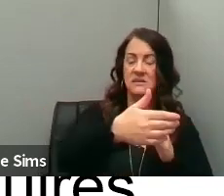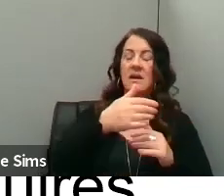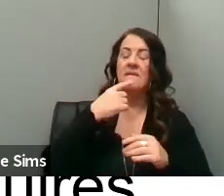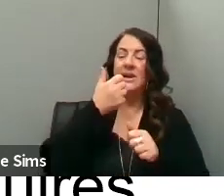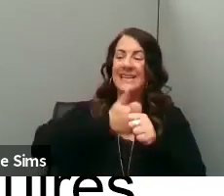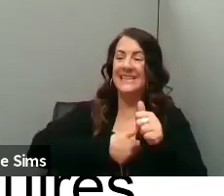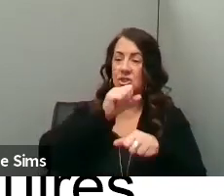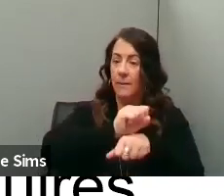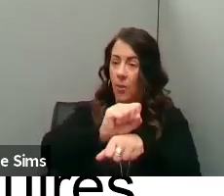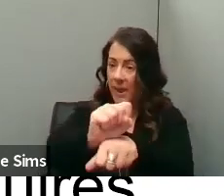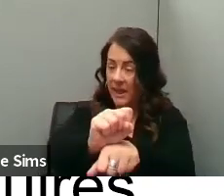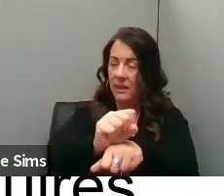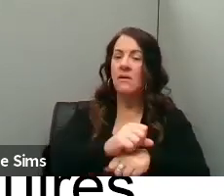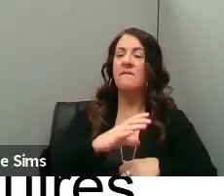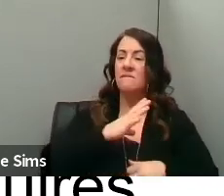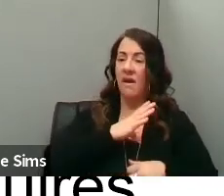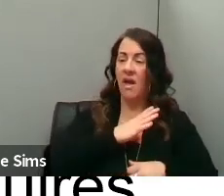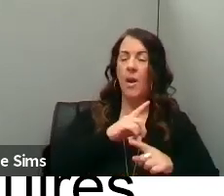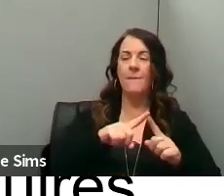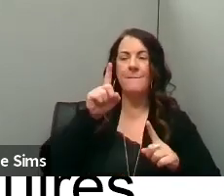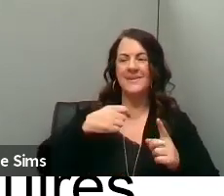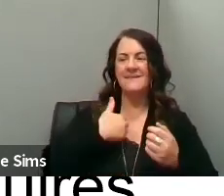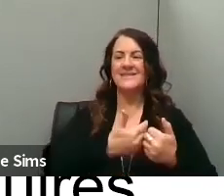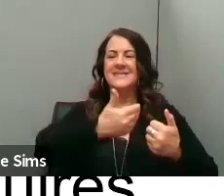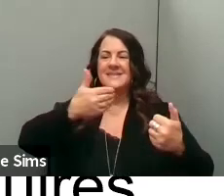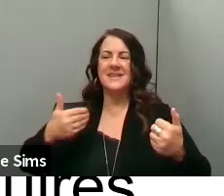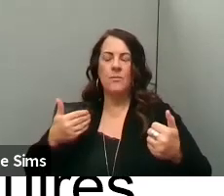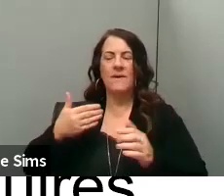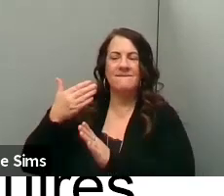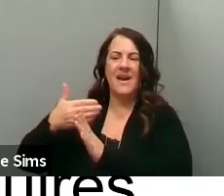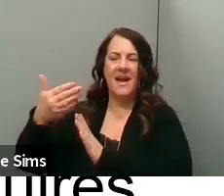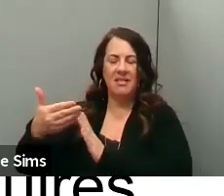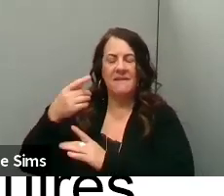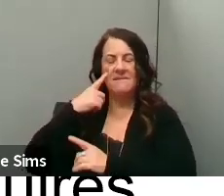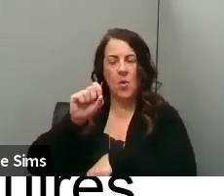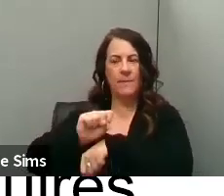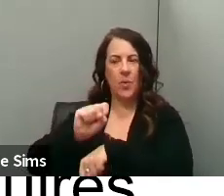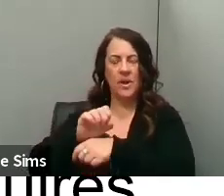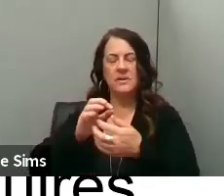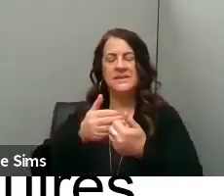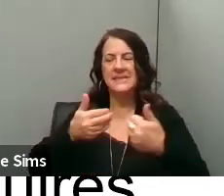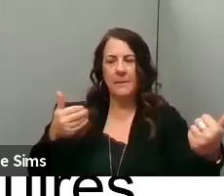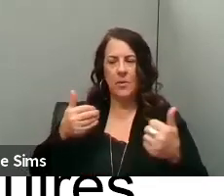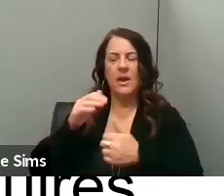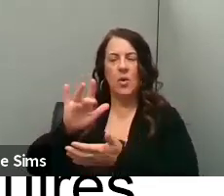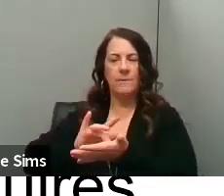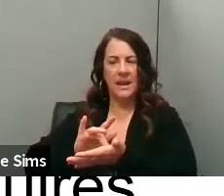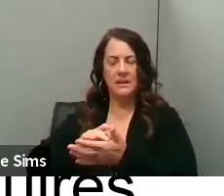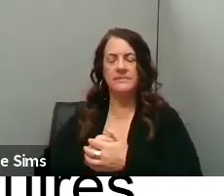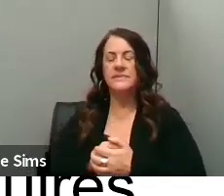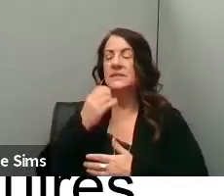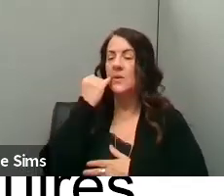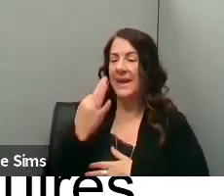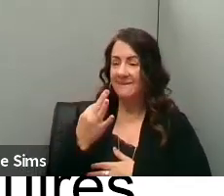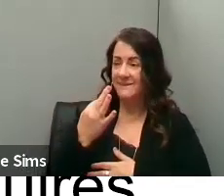In this situation, an employer may disclose to other employees in the workplace that someone